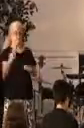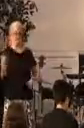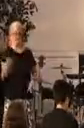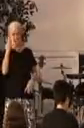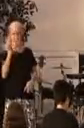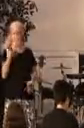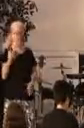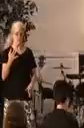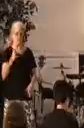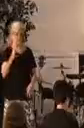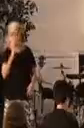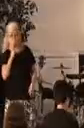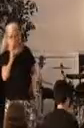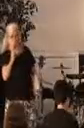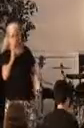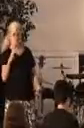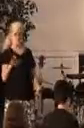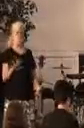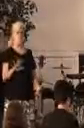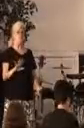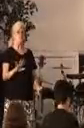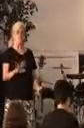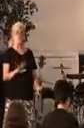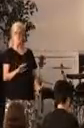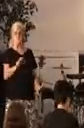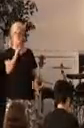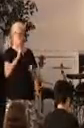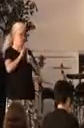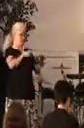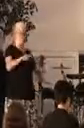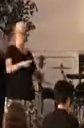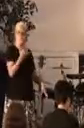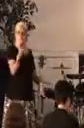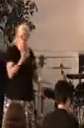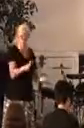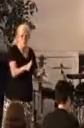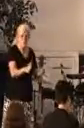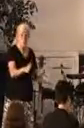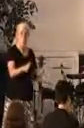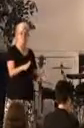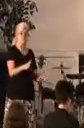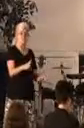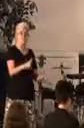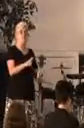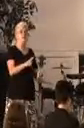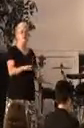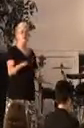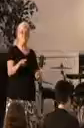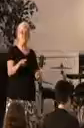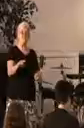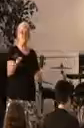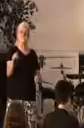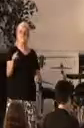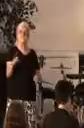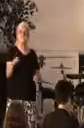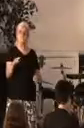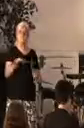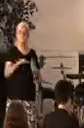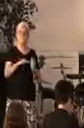will respond with bitterness, and none of us will respond with an unkind way, but we will reflect the cause of